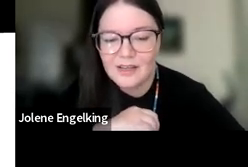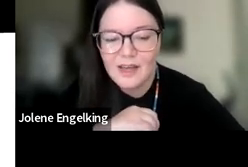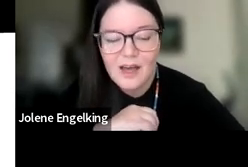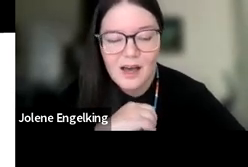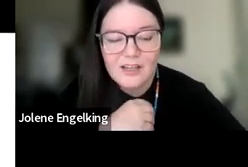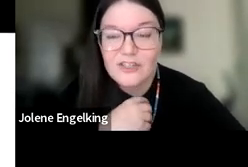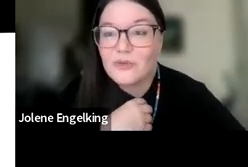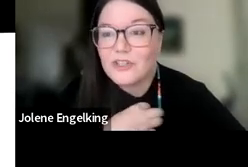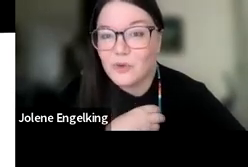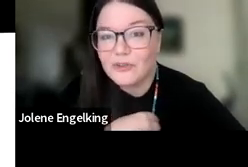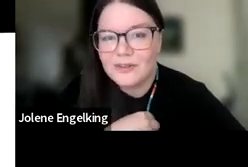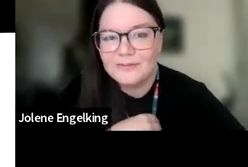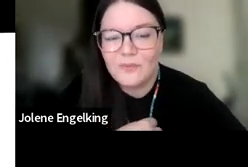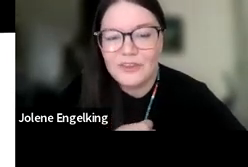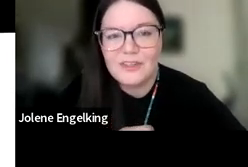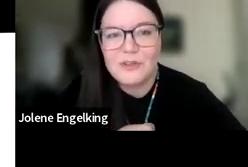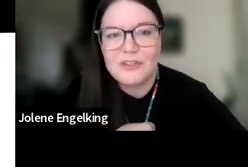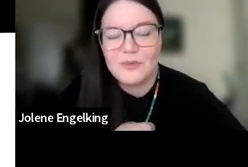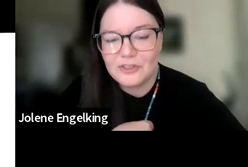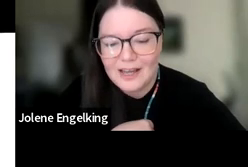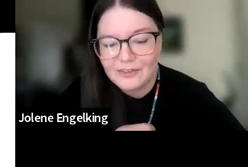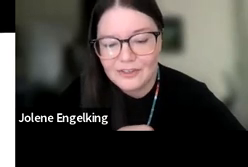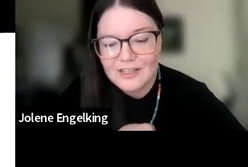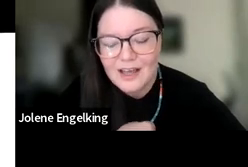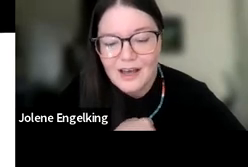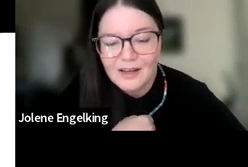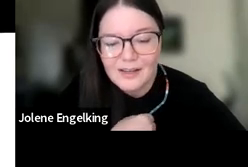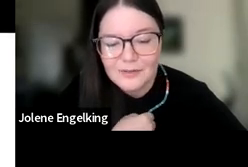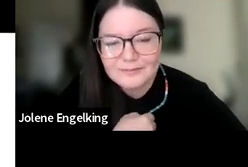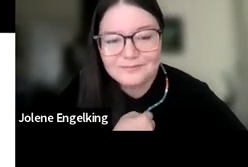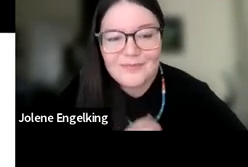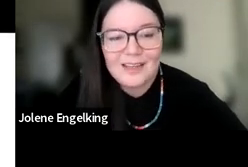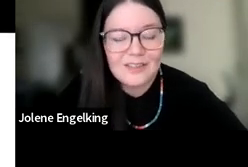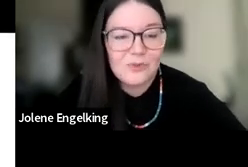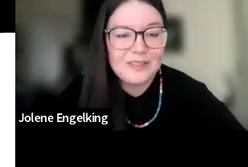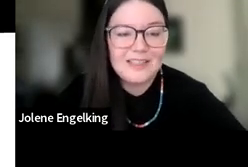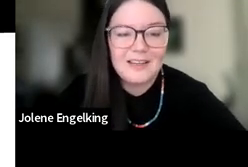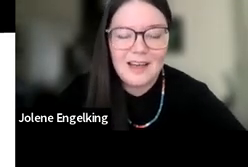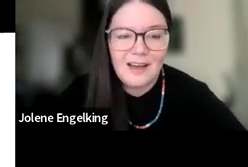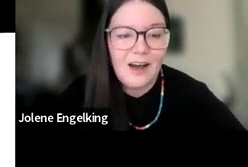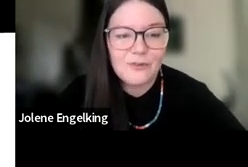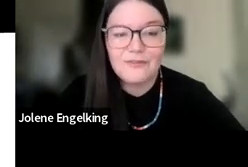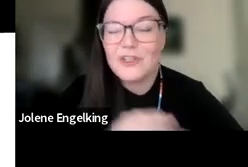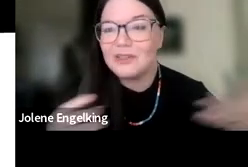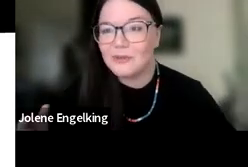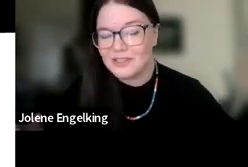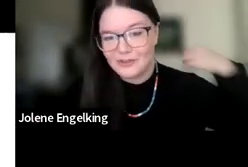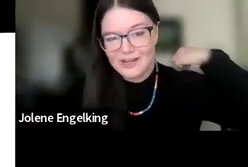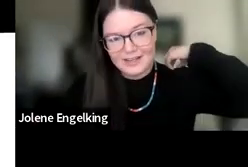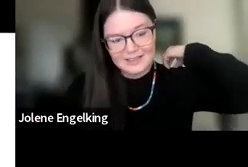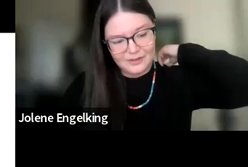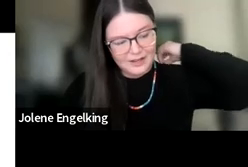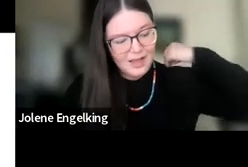as they do this work with communities, with survivors. And so we'll be offering virtual and